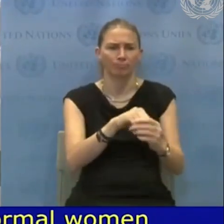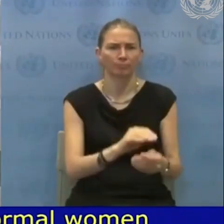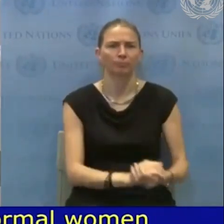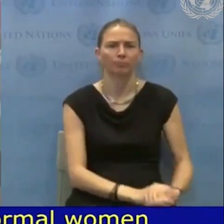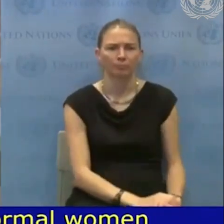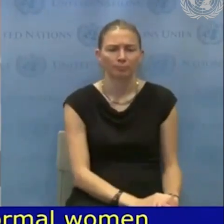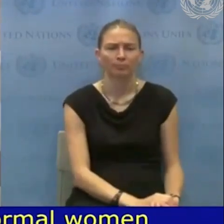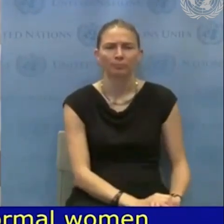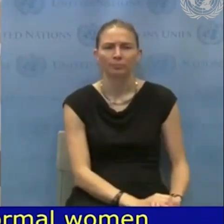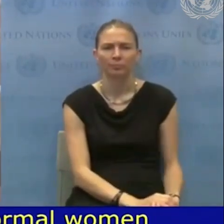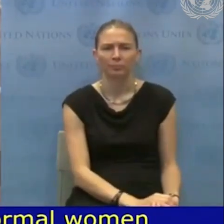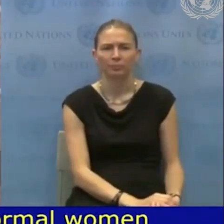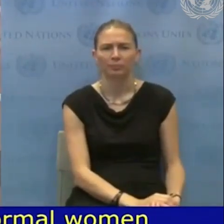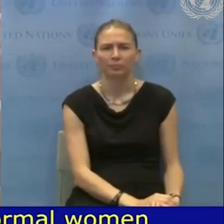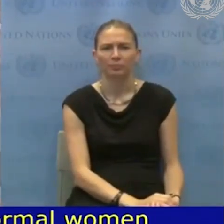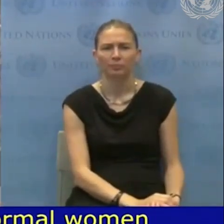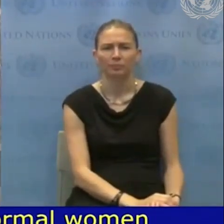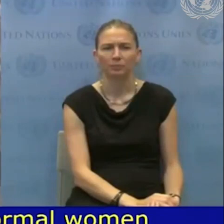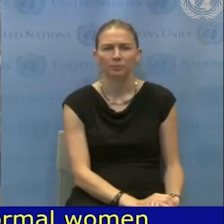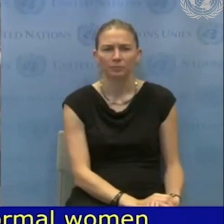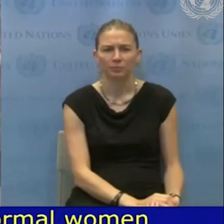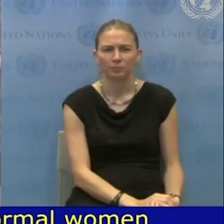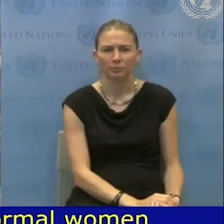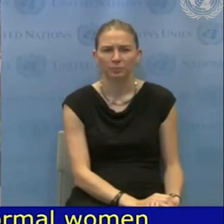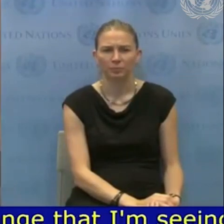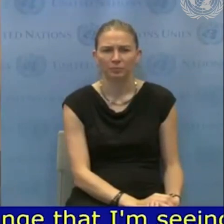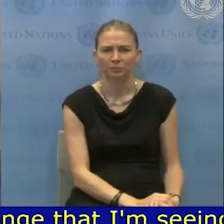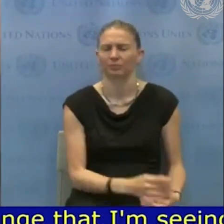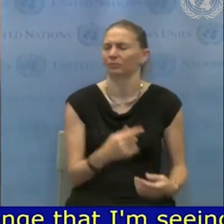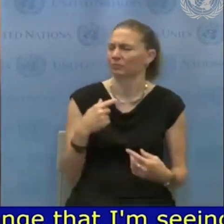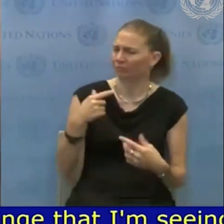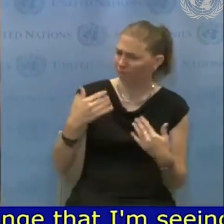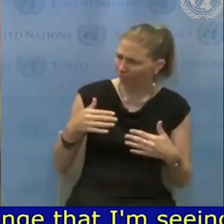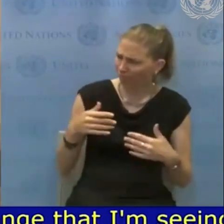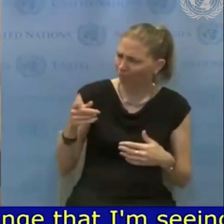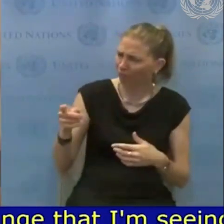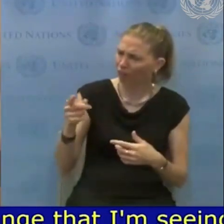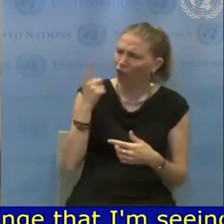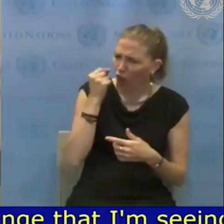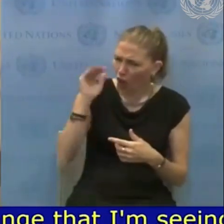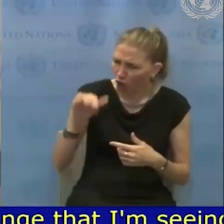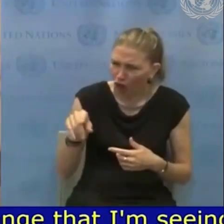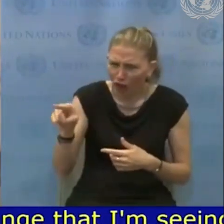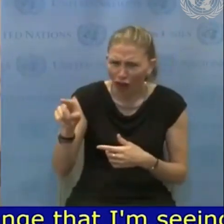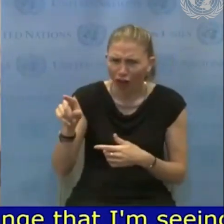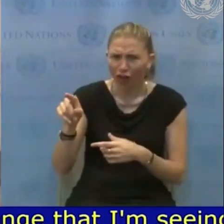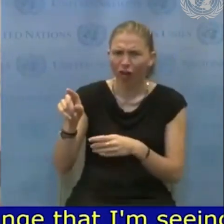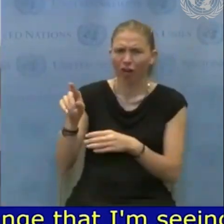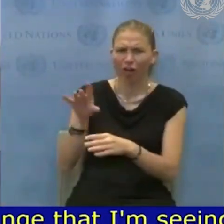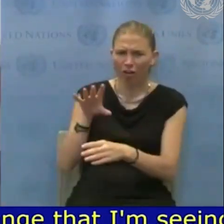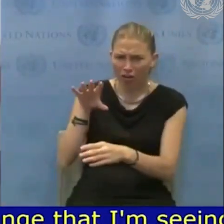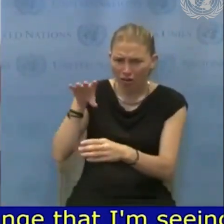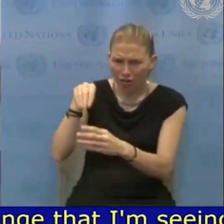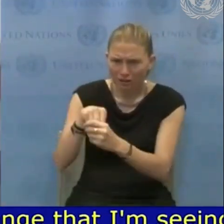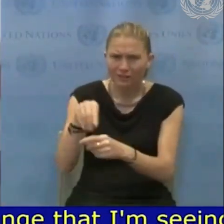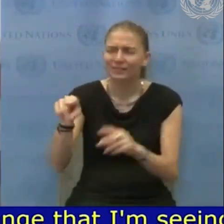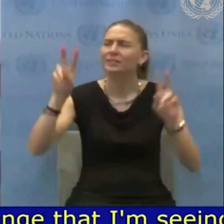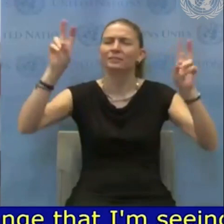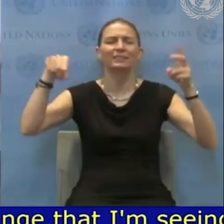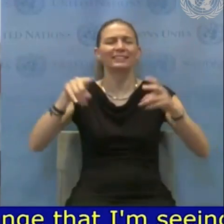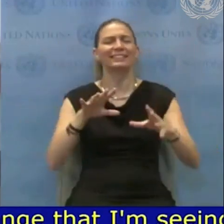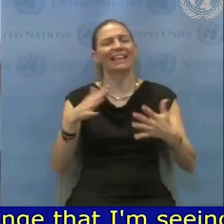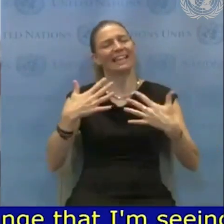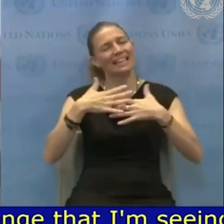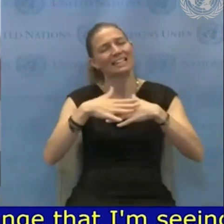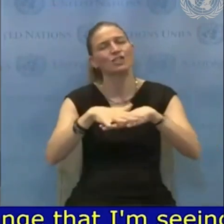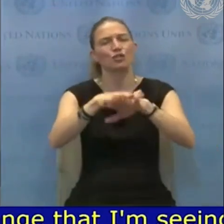That there were women that I knew, girls that I knew were going through this practice and no one was doing anything to protect them. Integrate UK is a youth-led charity which aims